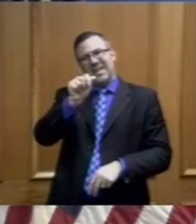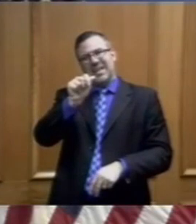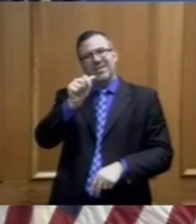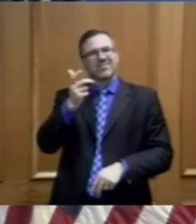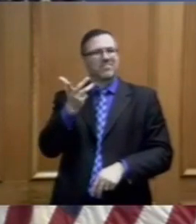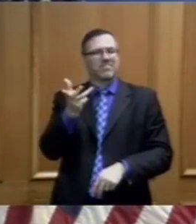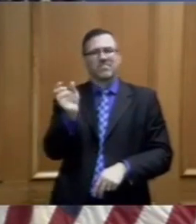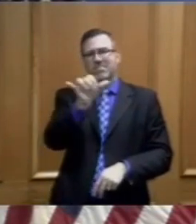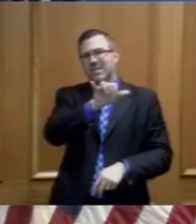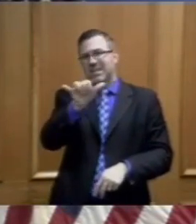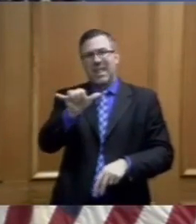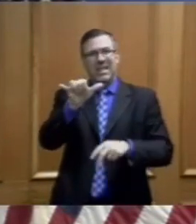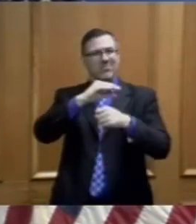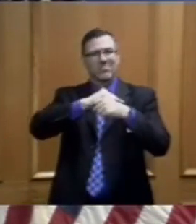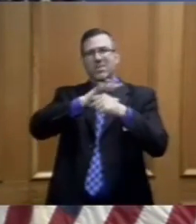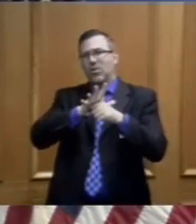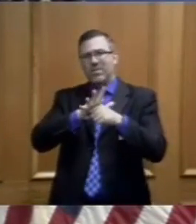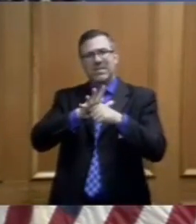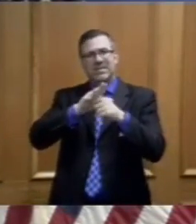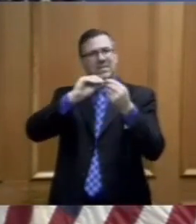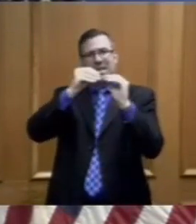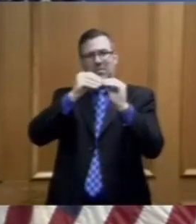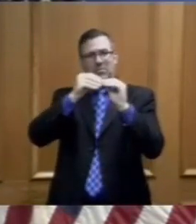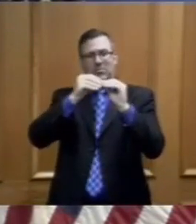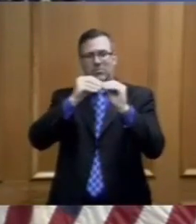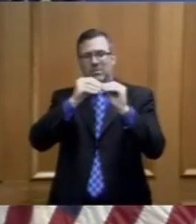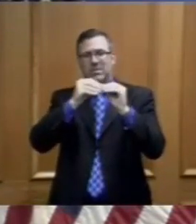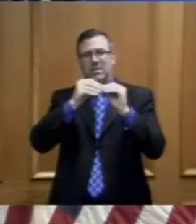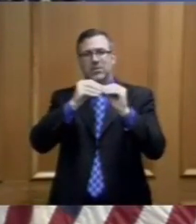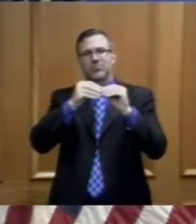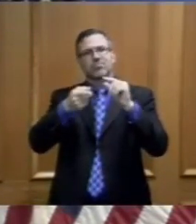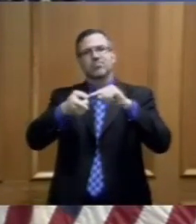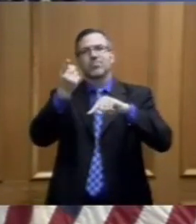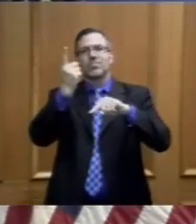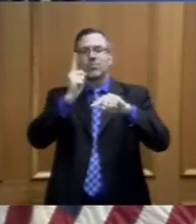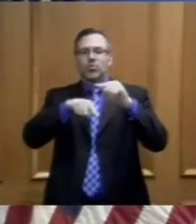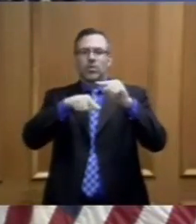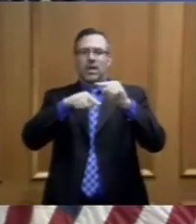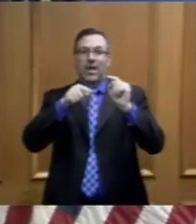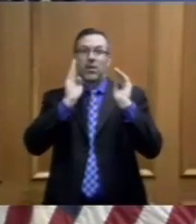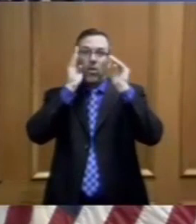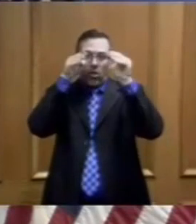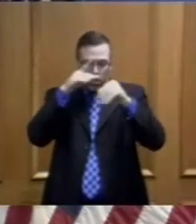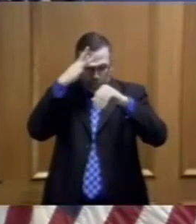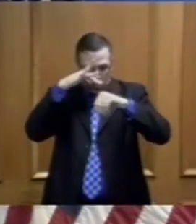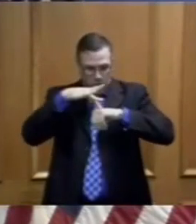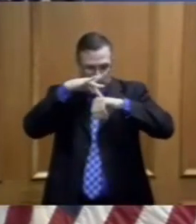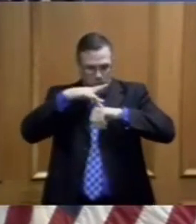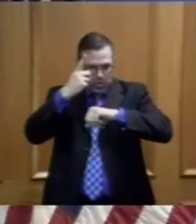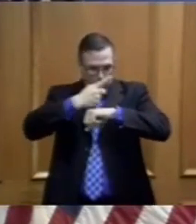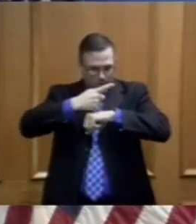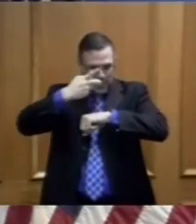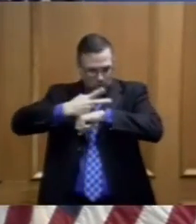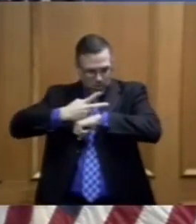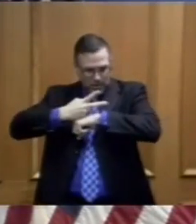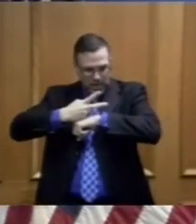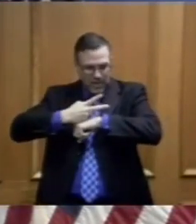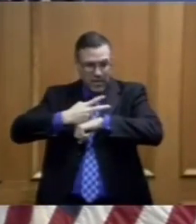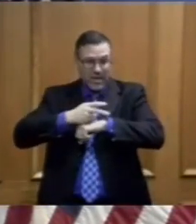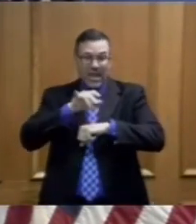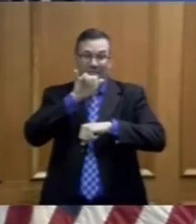cases of COVID in our state. You can't look too closely at 1 or 2 days to develop a trend.